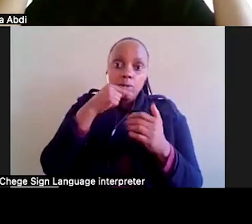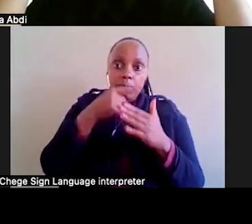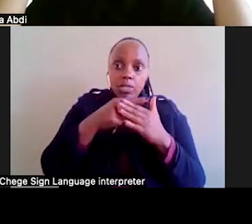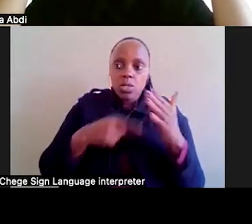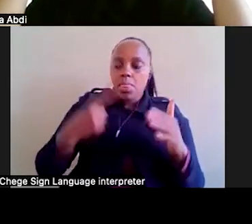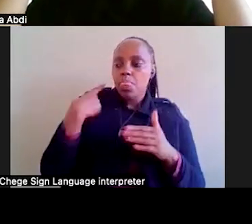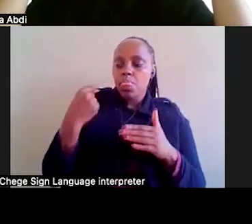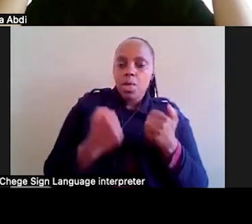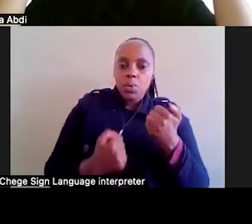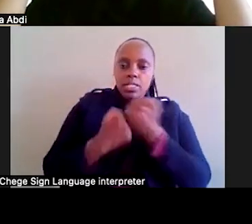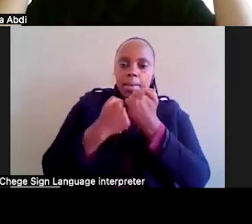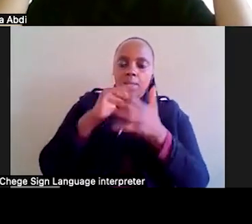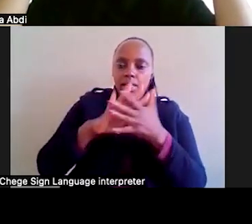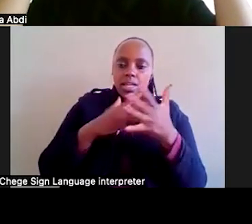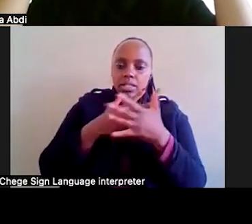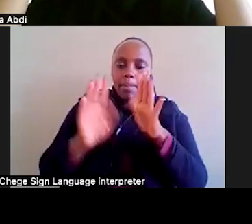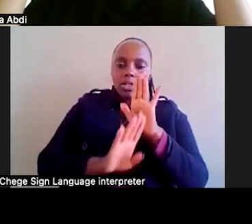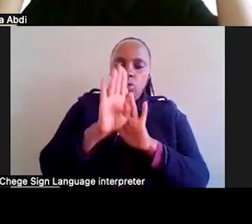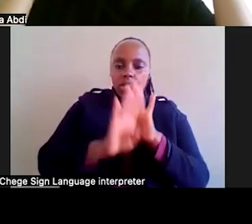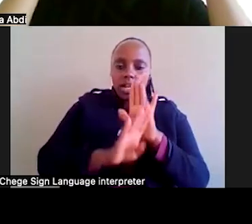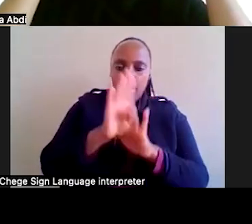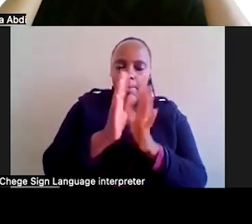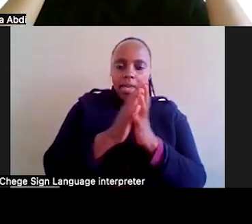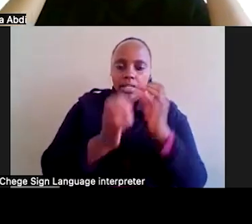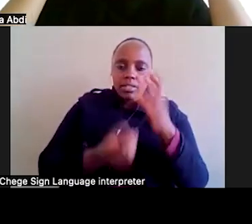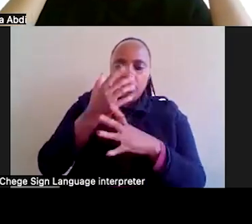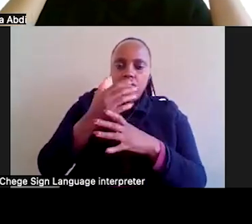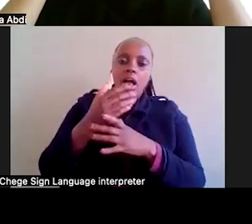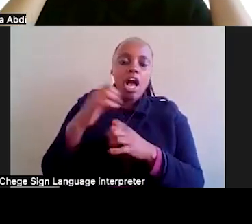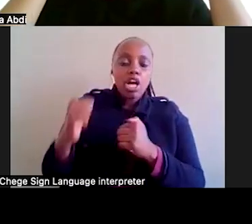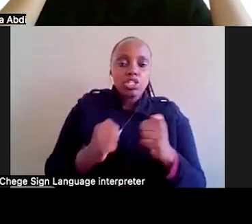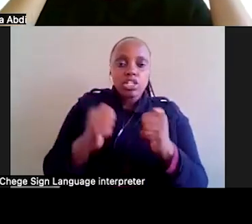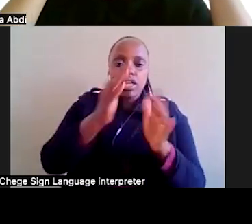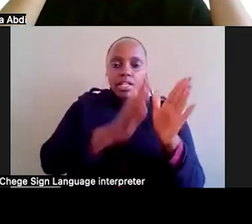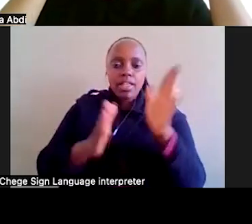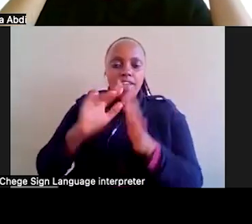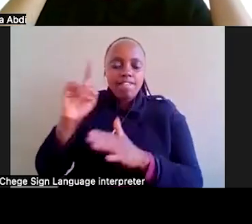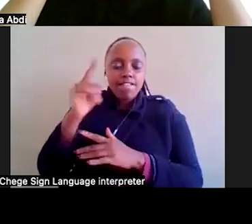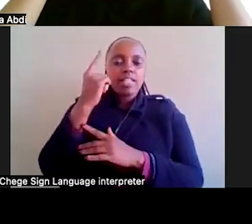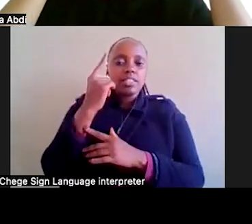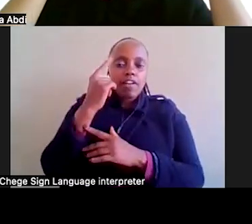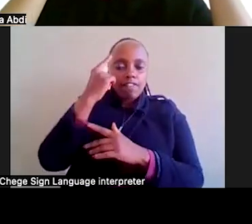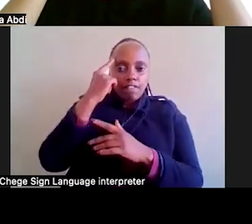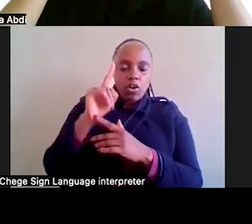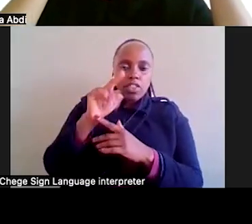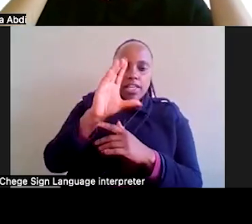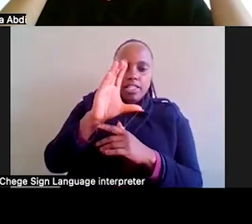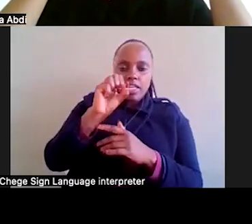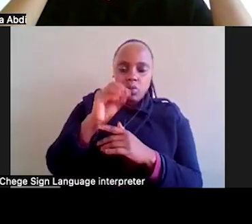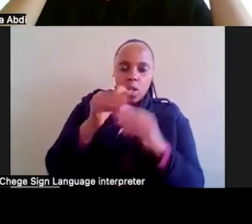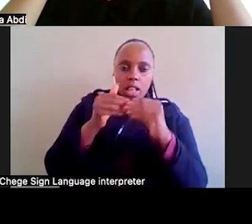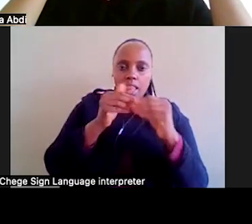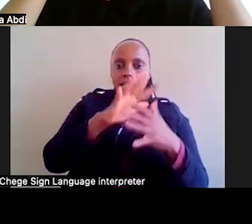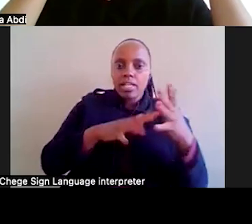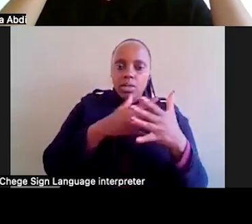we supported the network to develop and launch a strategic plan, the first ever for the CSOs-led network. And this